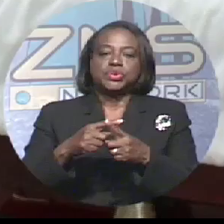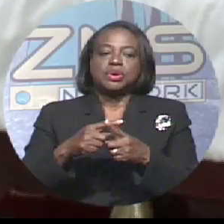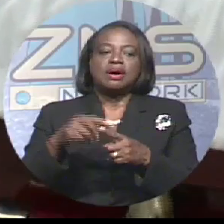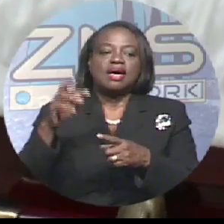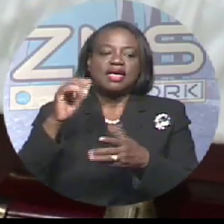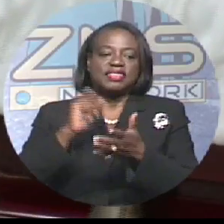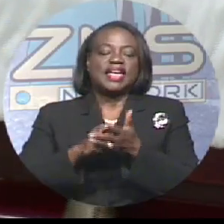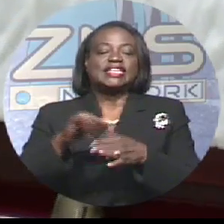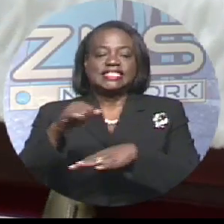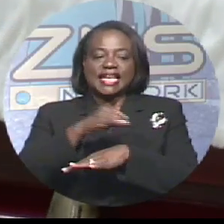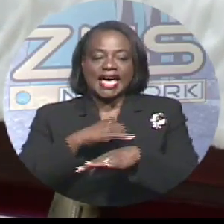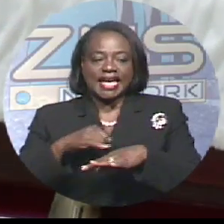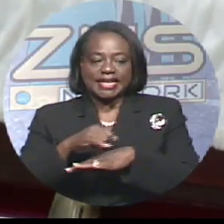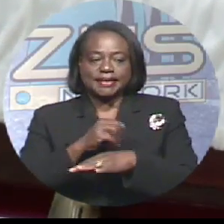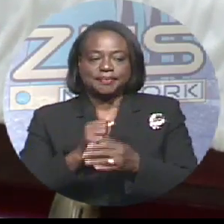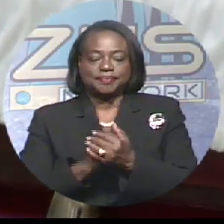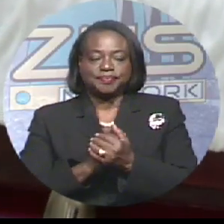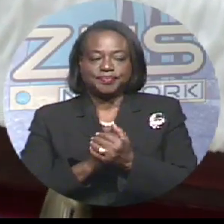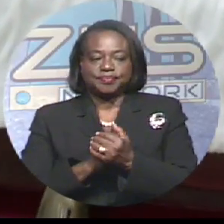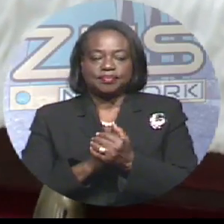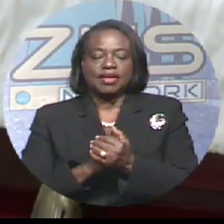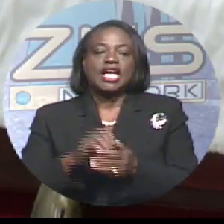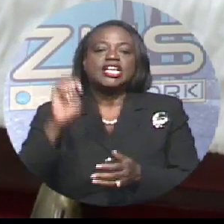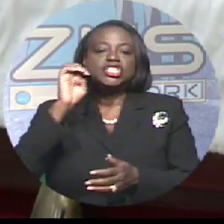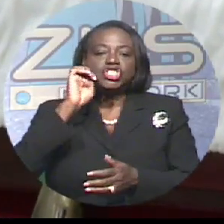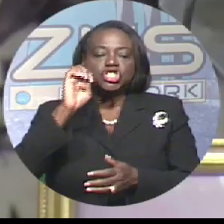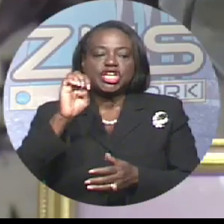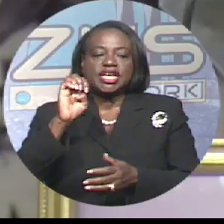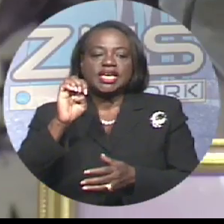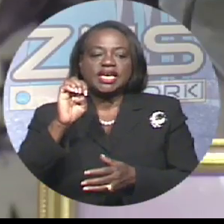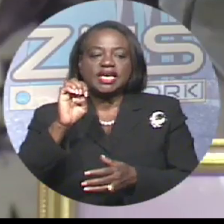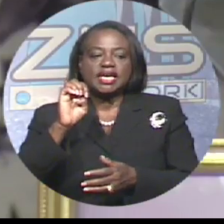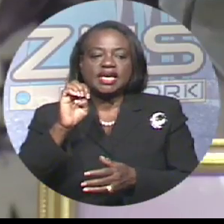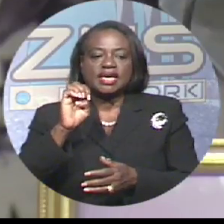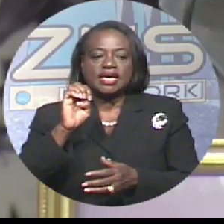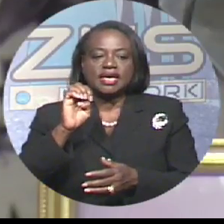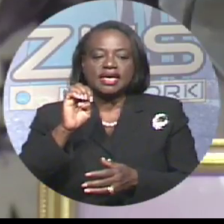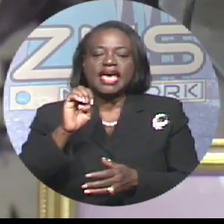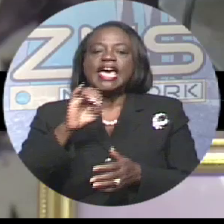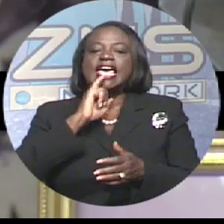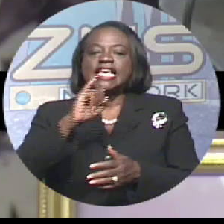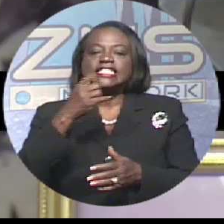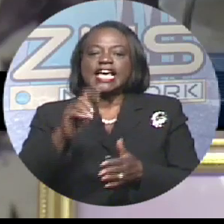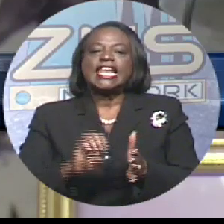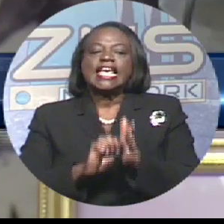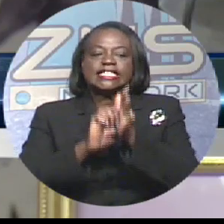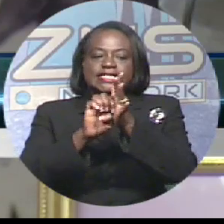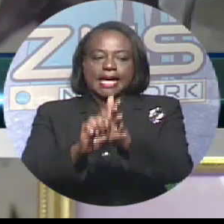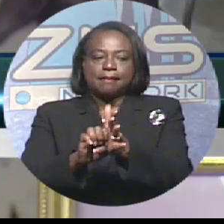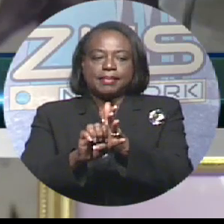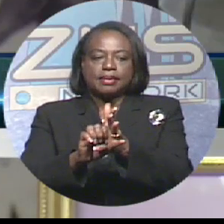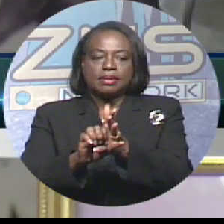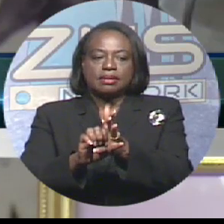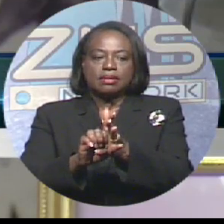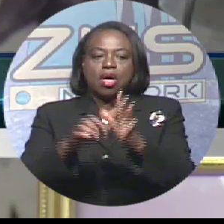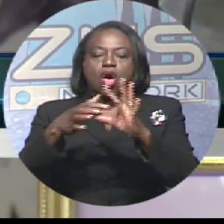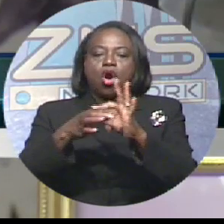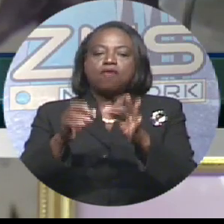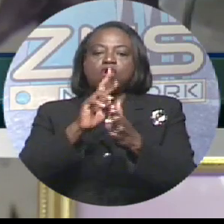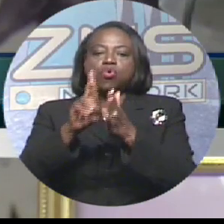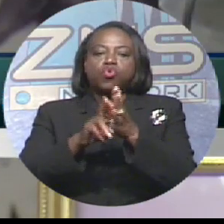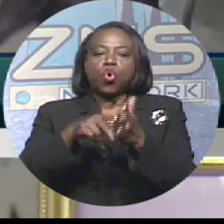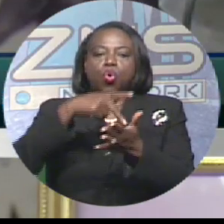wells, occasionally on those weekends. She also, I think, like I say, is an example, a role model